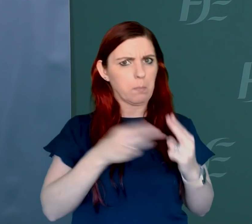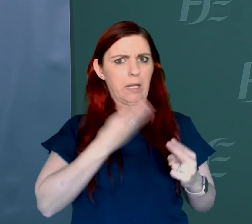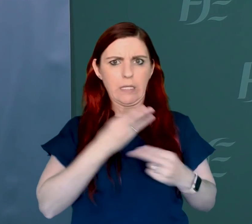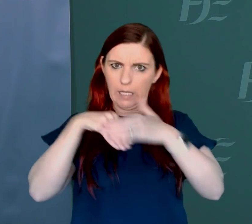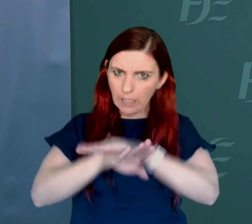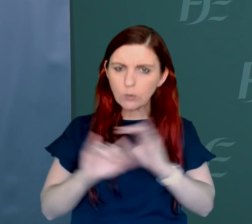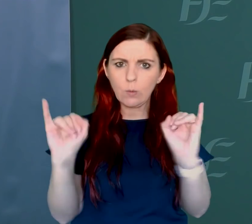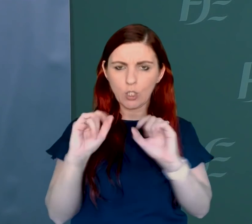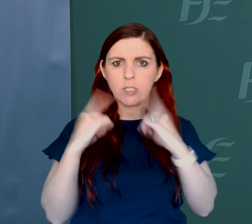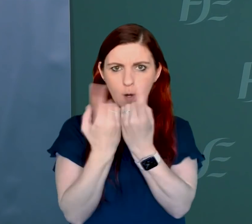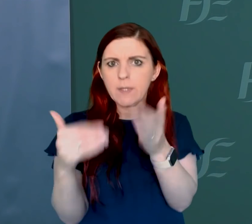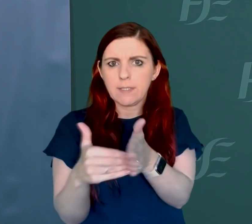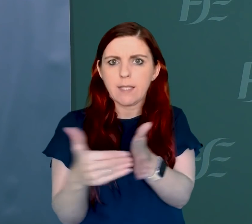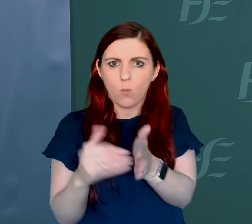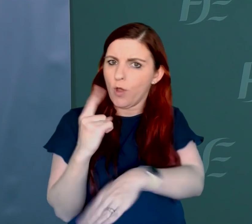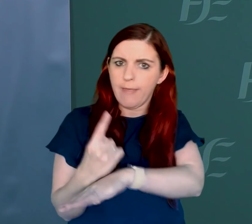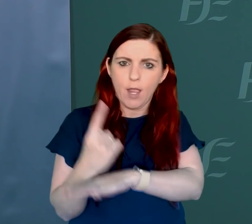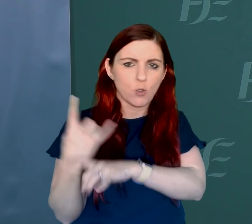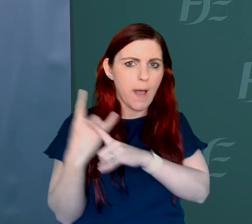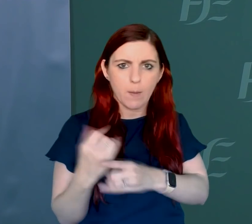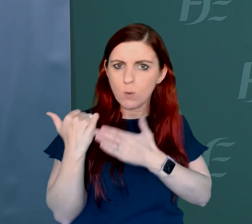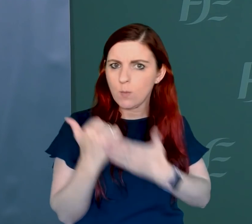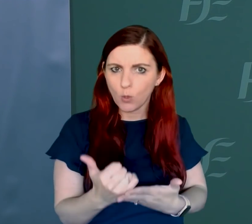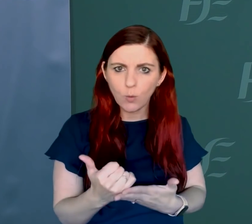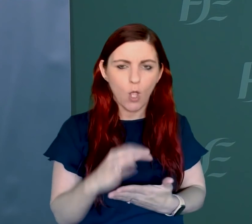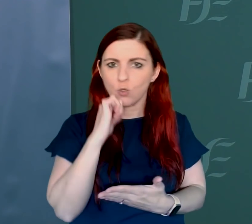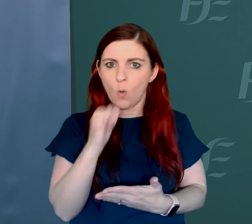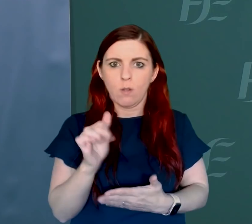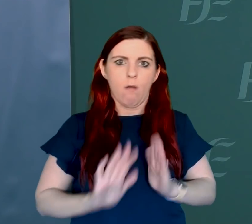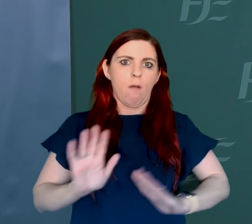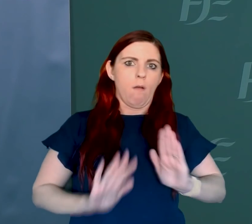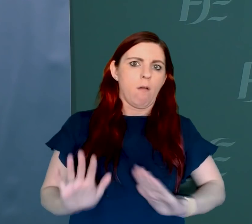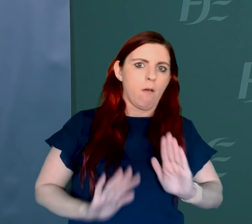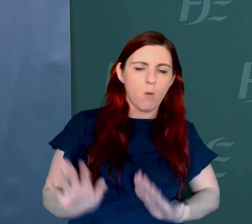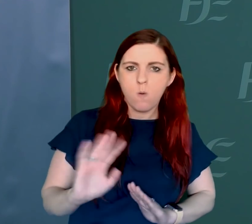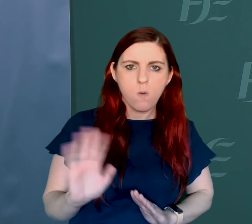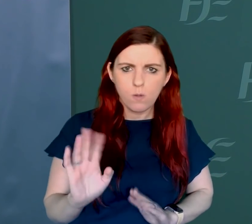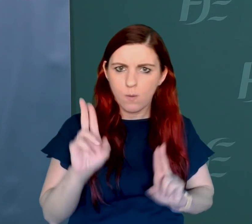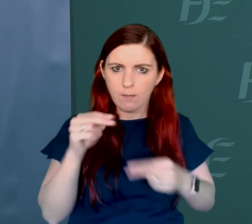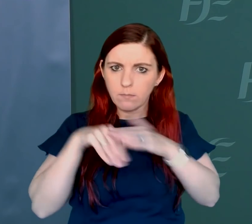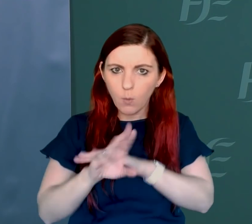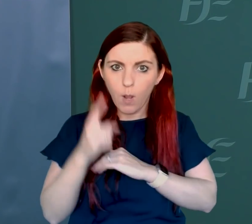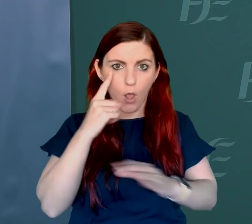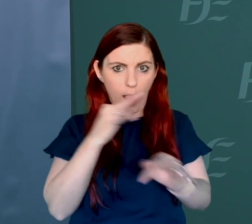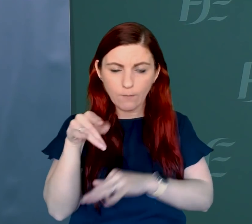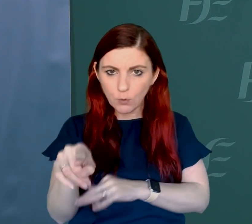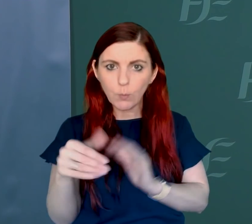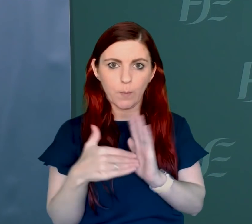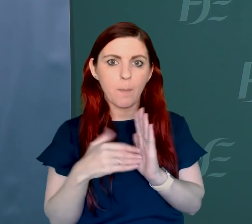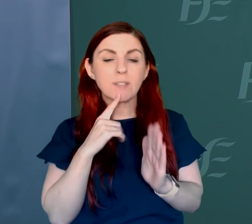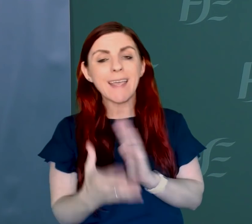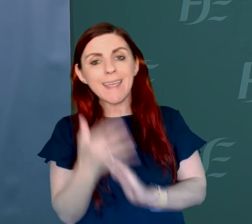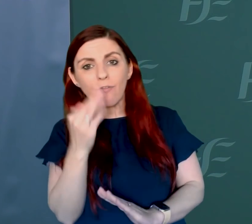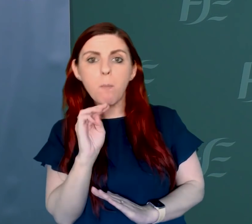emergency care, we are there for you. You should not hesitate to come forward for that care and you will be looked after. But